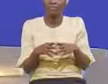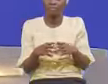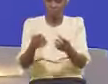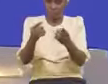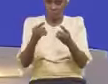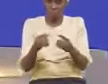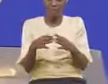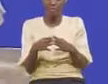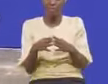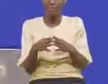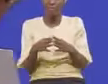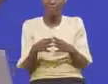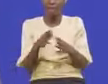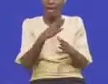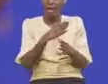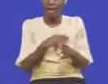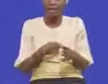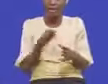va